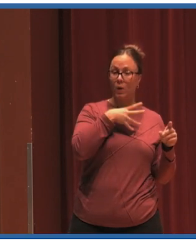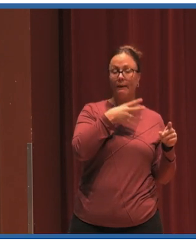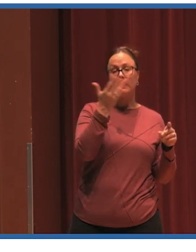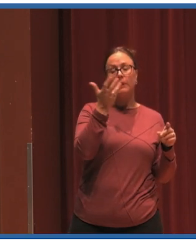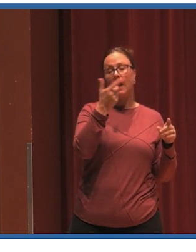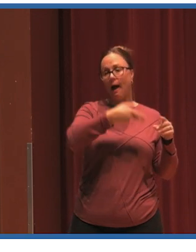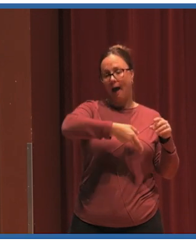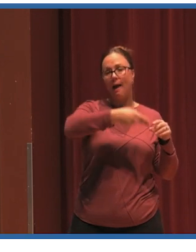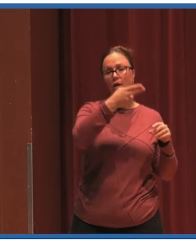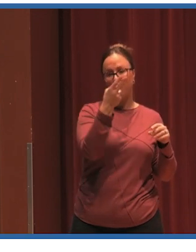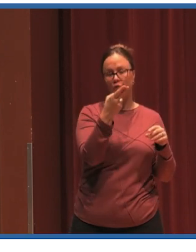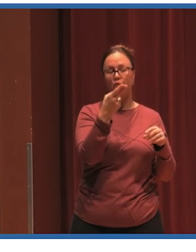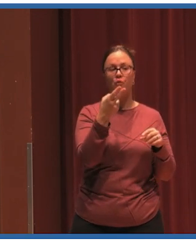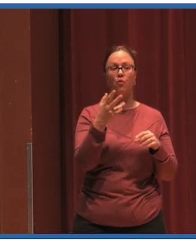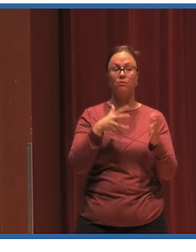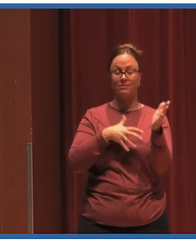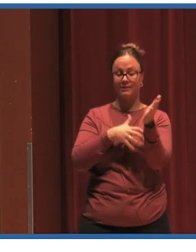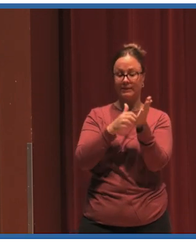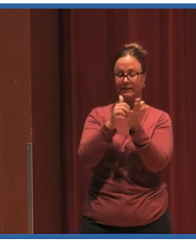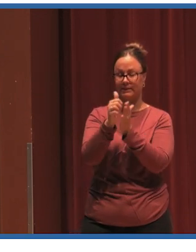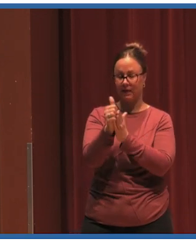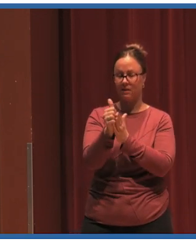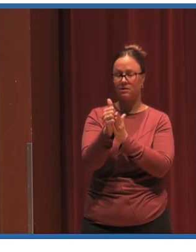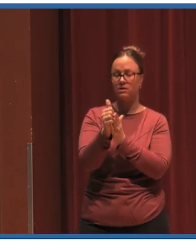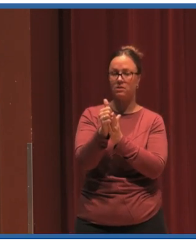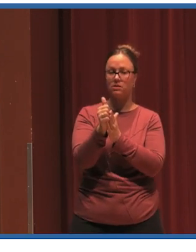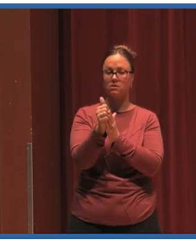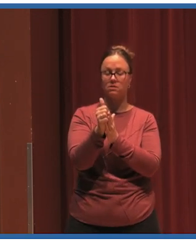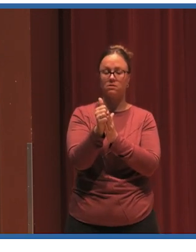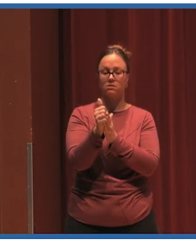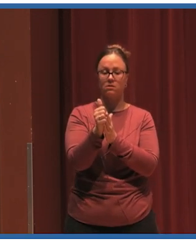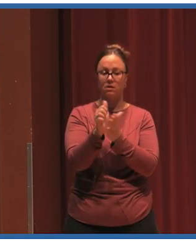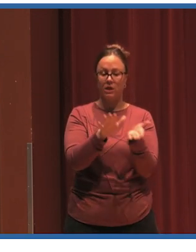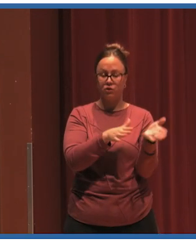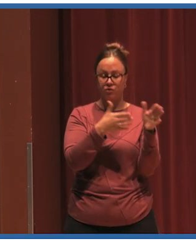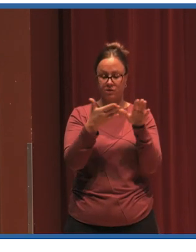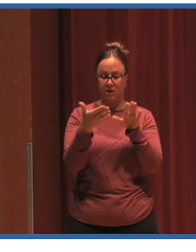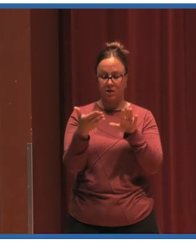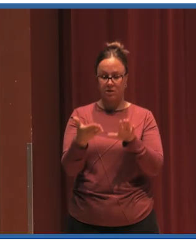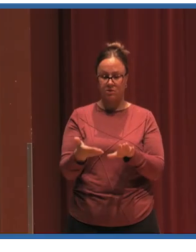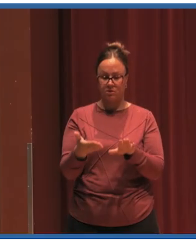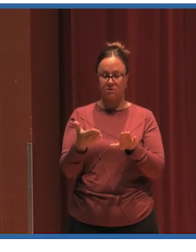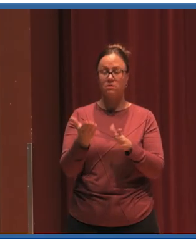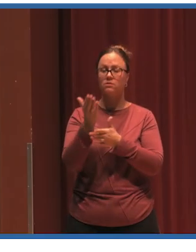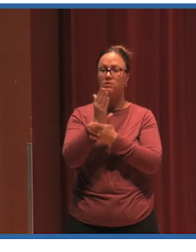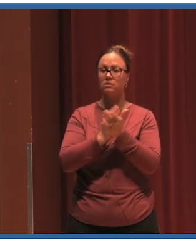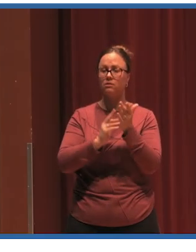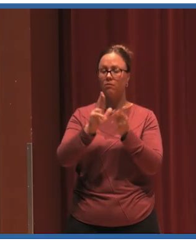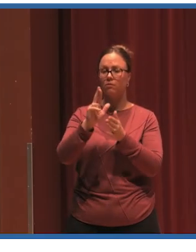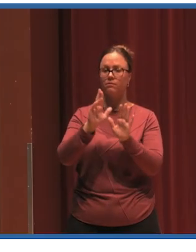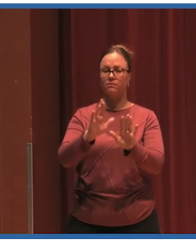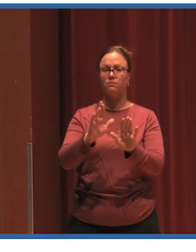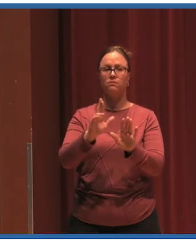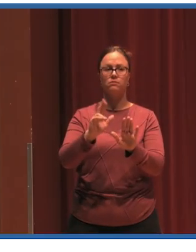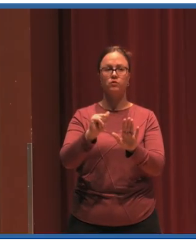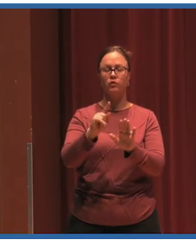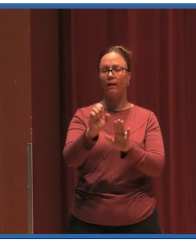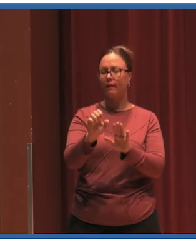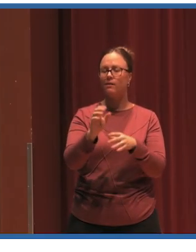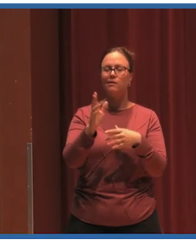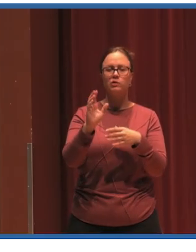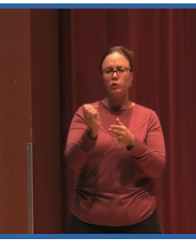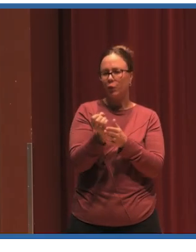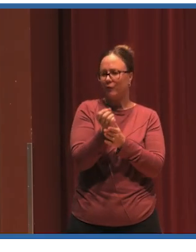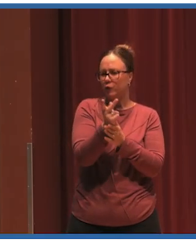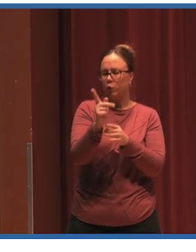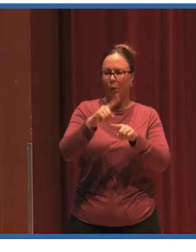For cancer deaths, you can see how that breakdown, for some of these, the rates there's too few cases to calculate